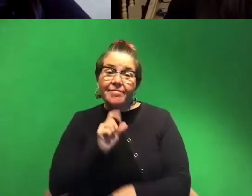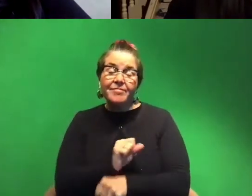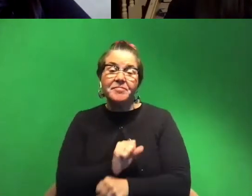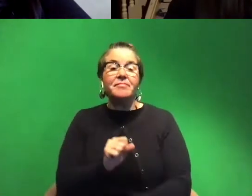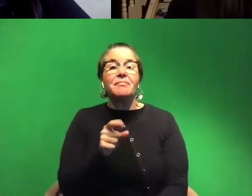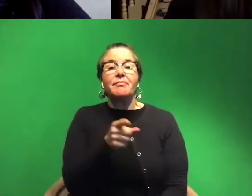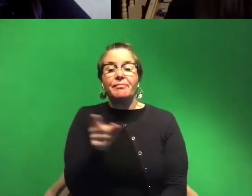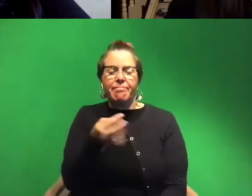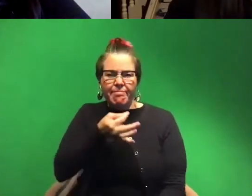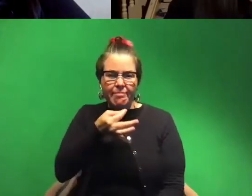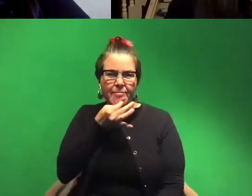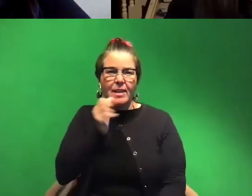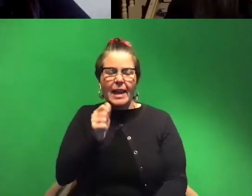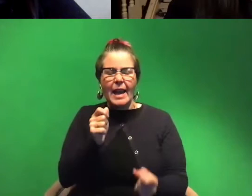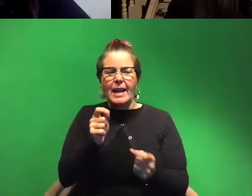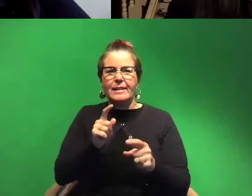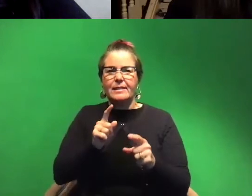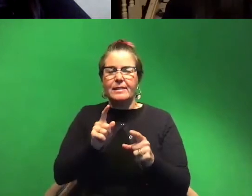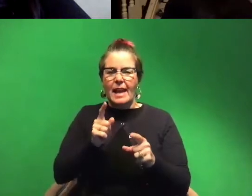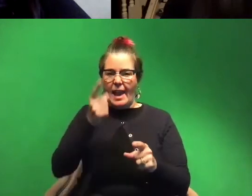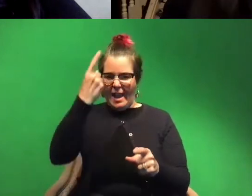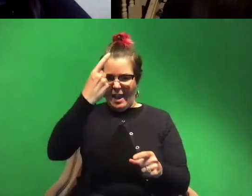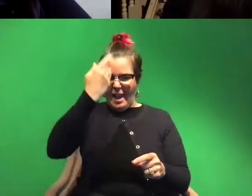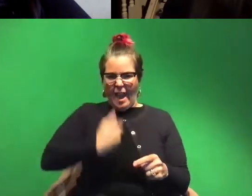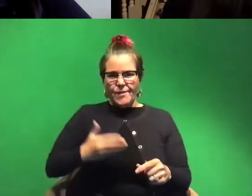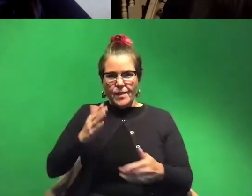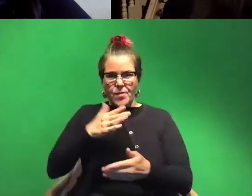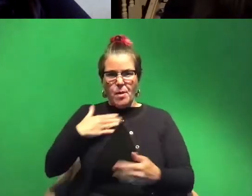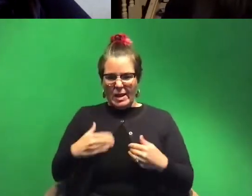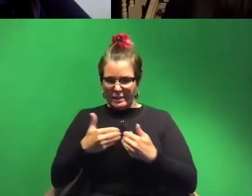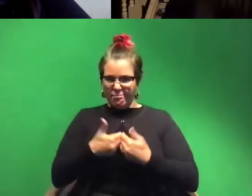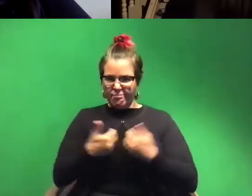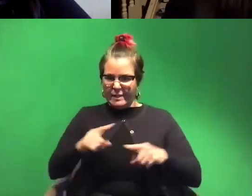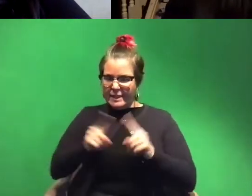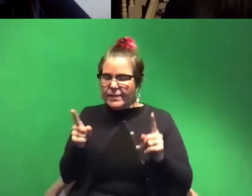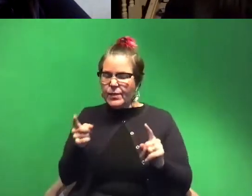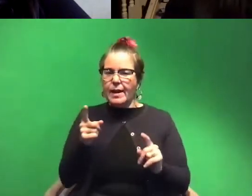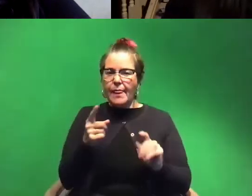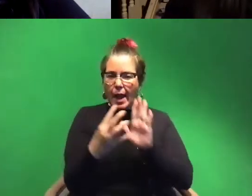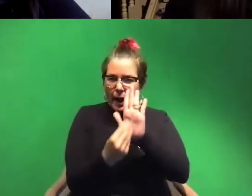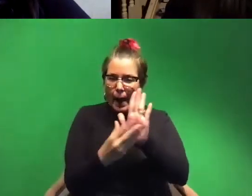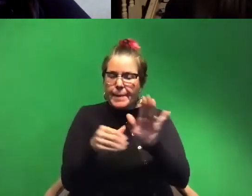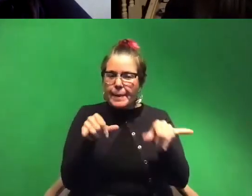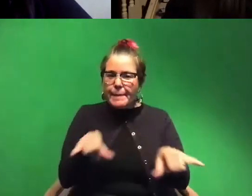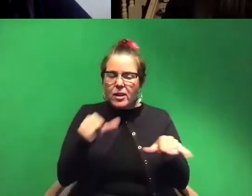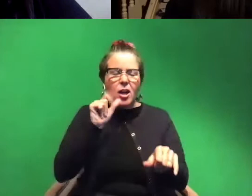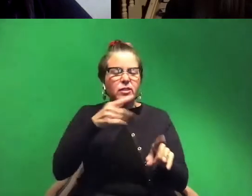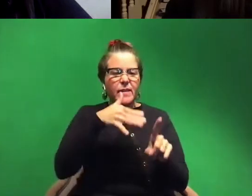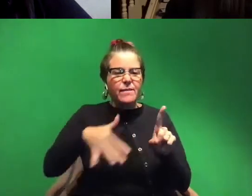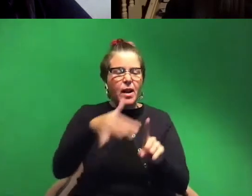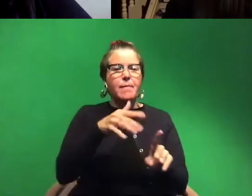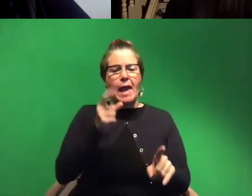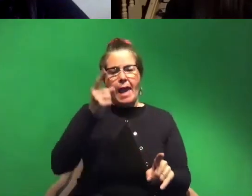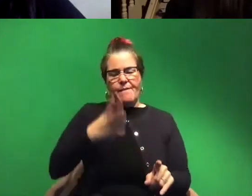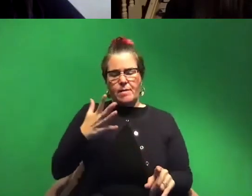can differentiate half of their body like that and have these mimicry patterns of not just the environment, but say half of me is going to